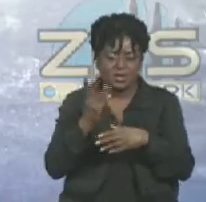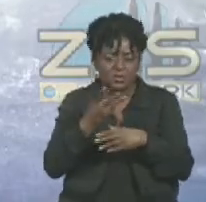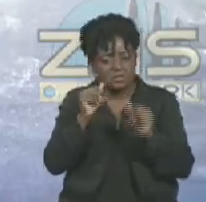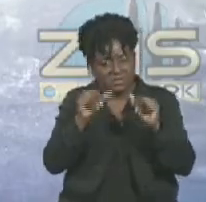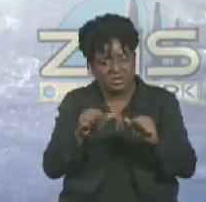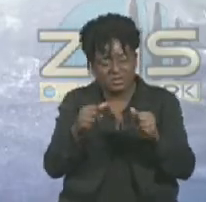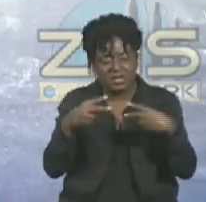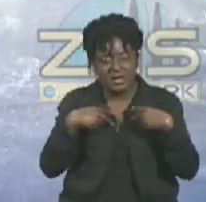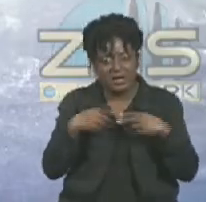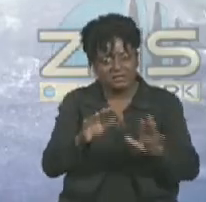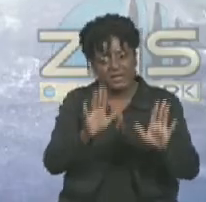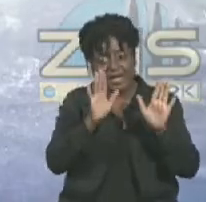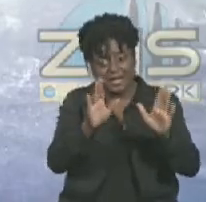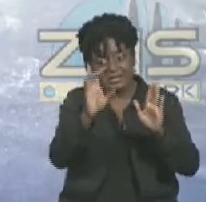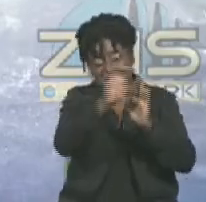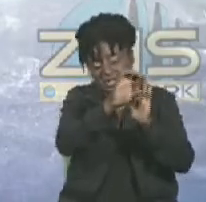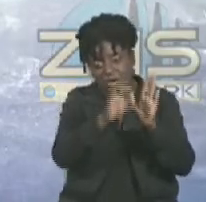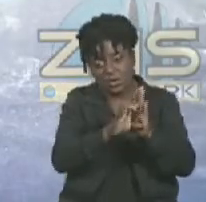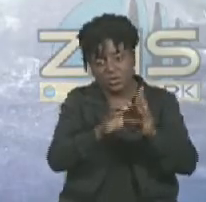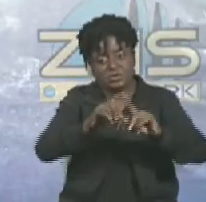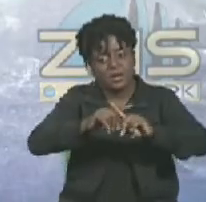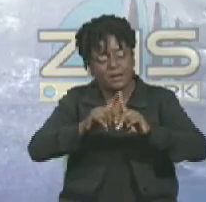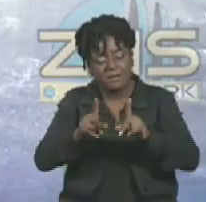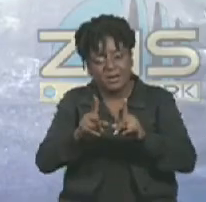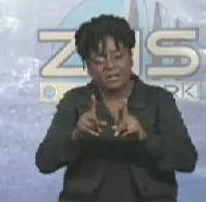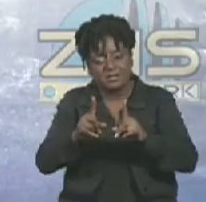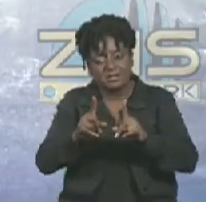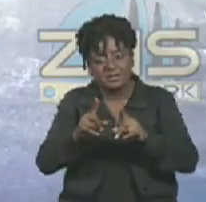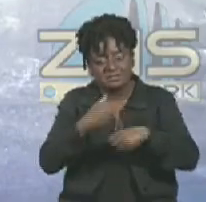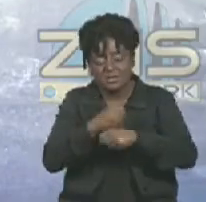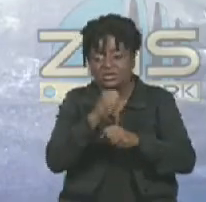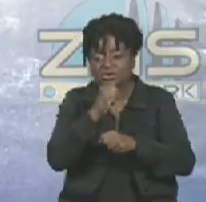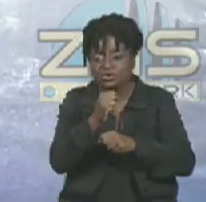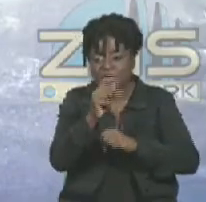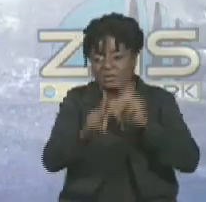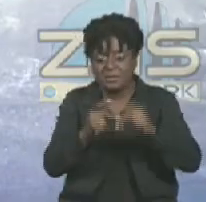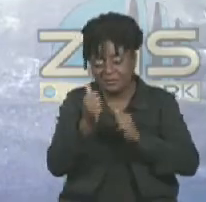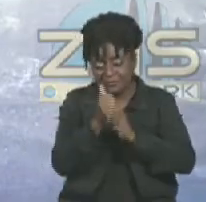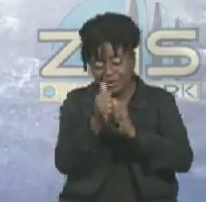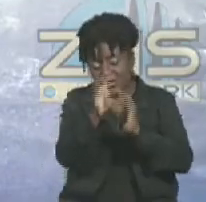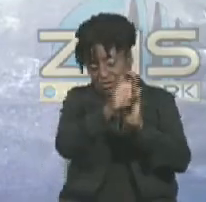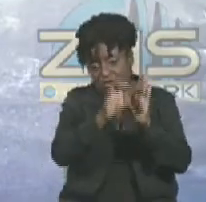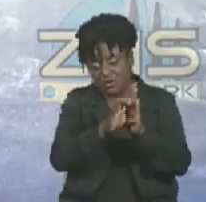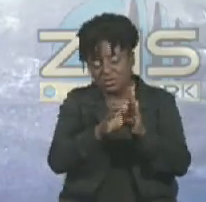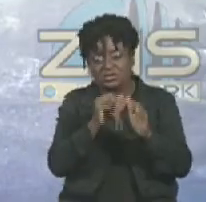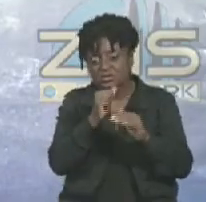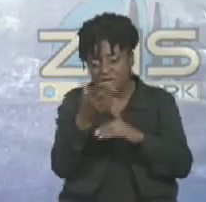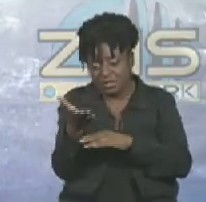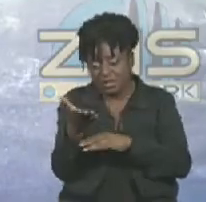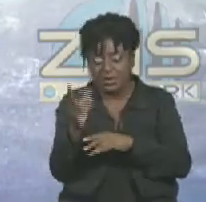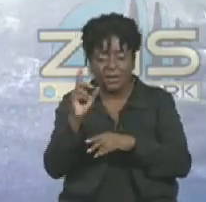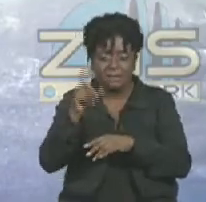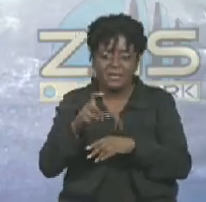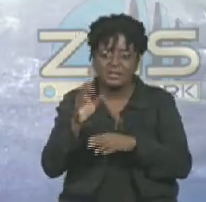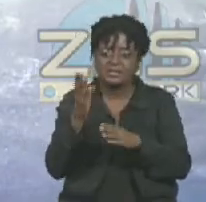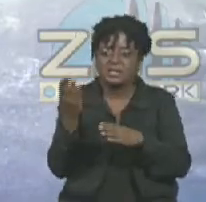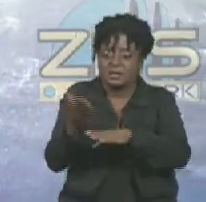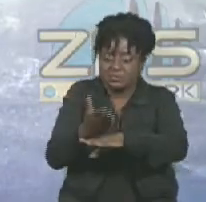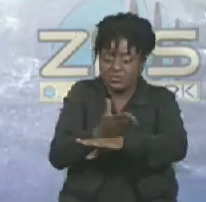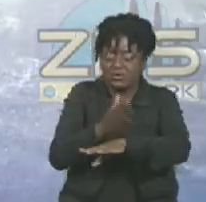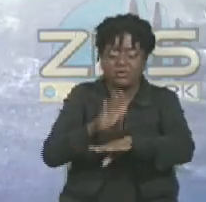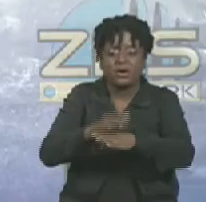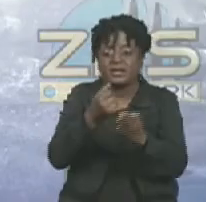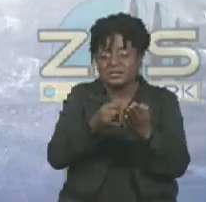have excellent codes, but our enforcement is not in place, and we must improve on our inspection, and that is very